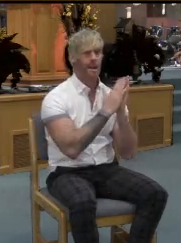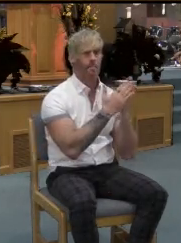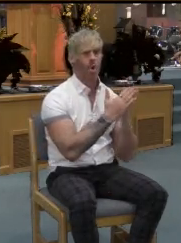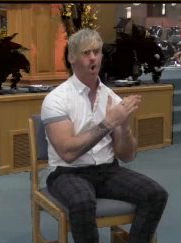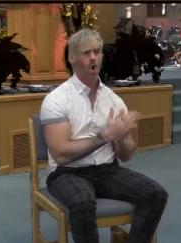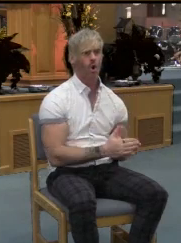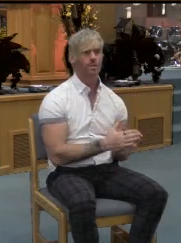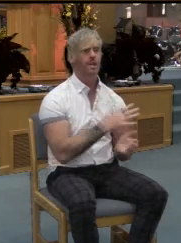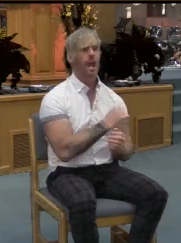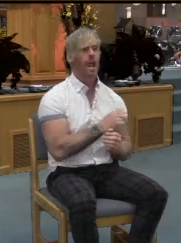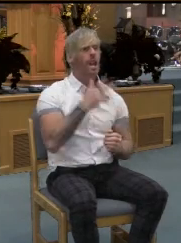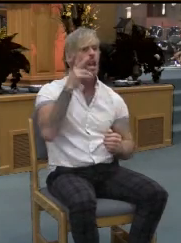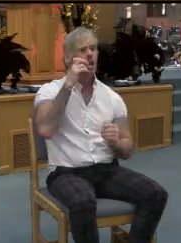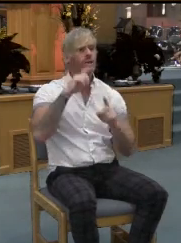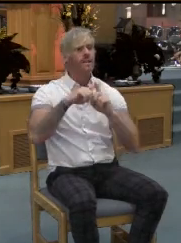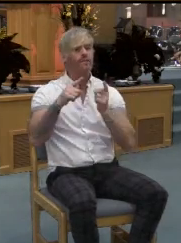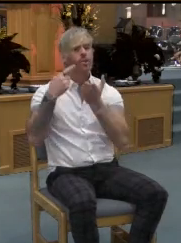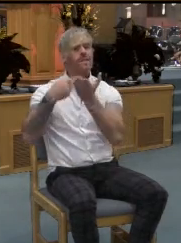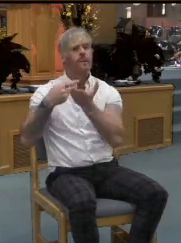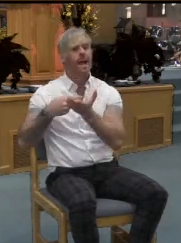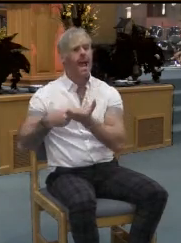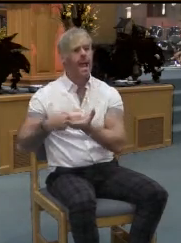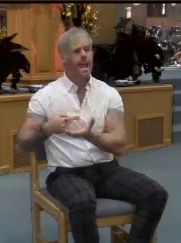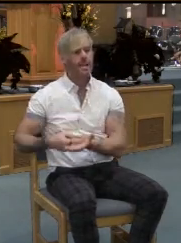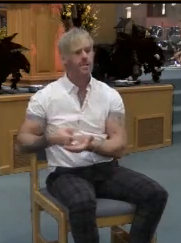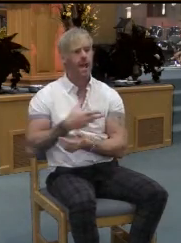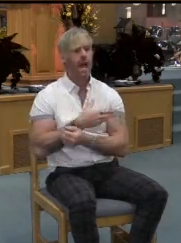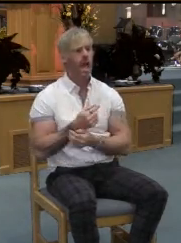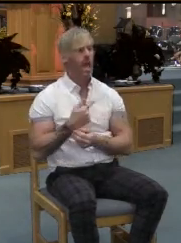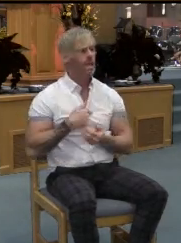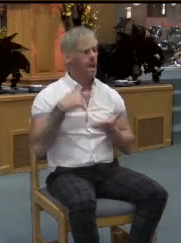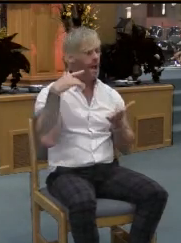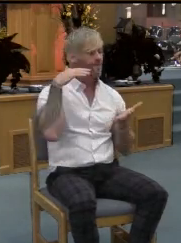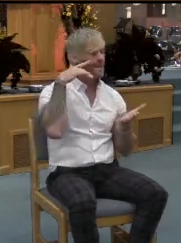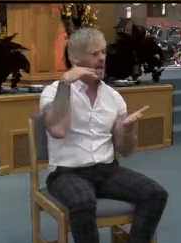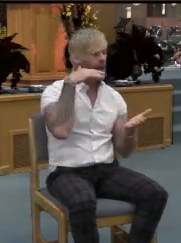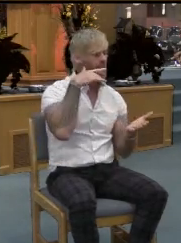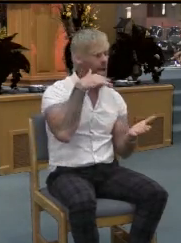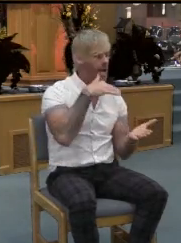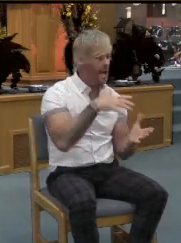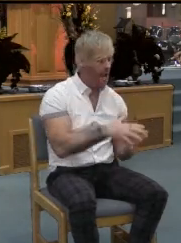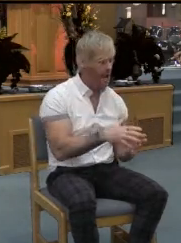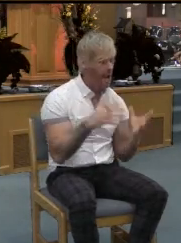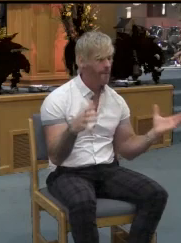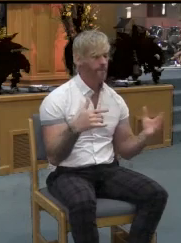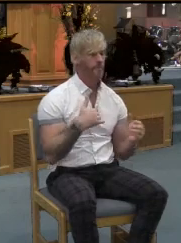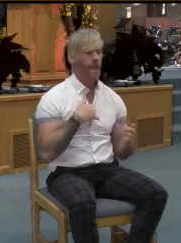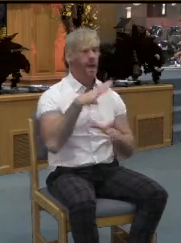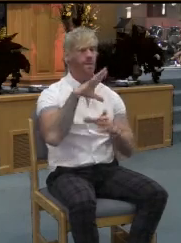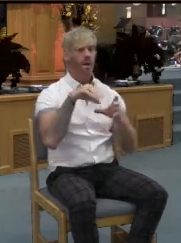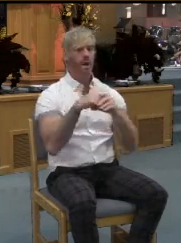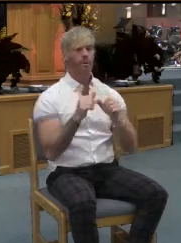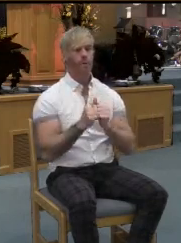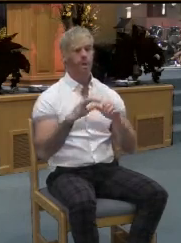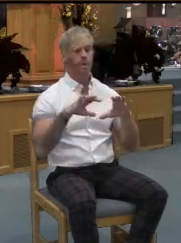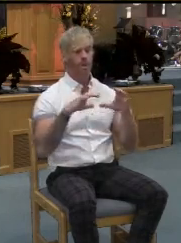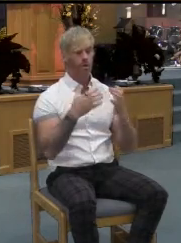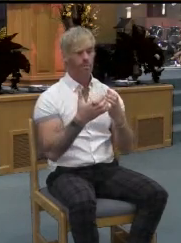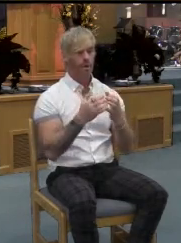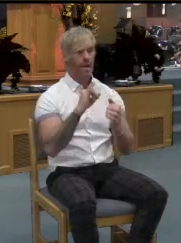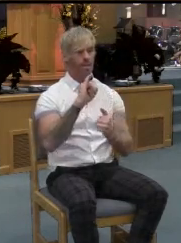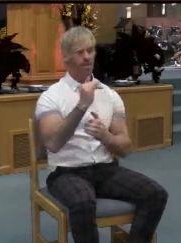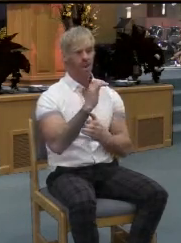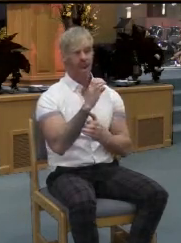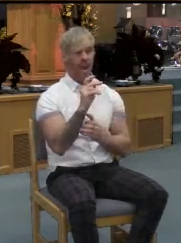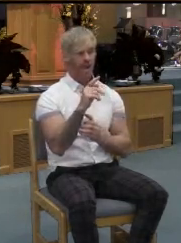numerous debates and studied this thing somewhat intensely, I was involved with the group, Jack Fortner. You